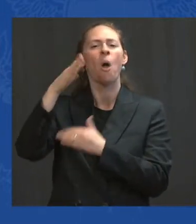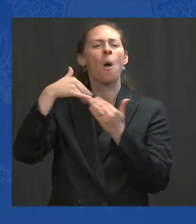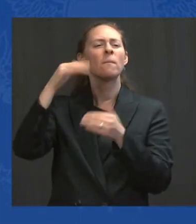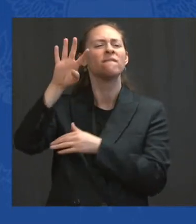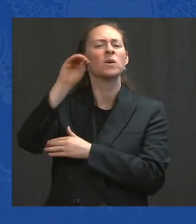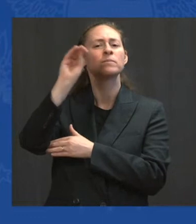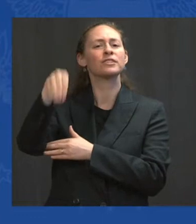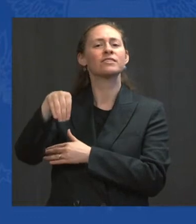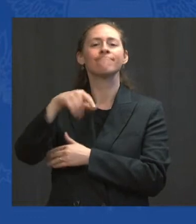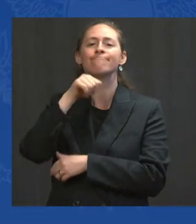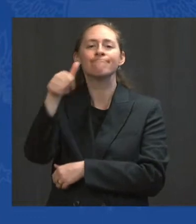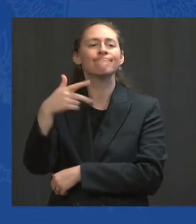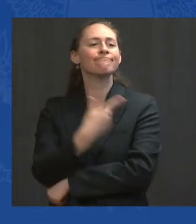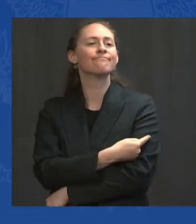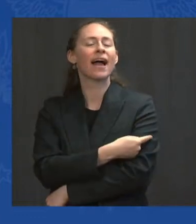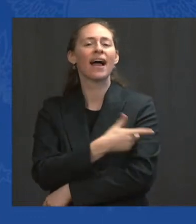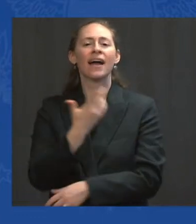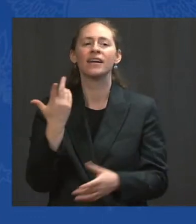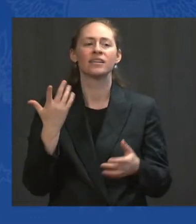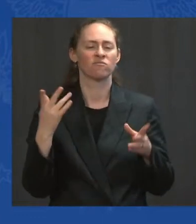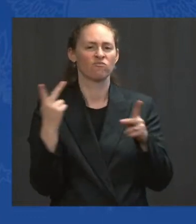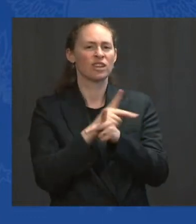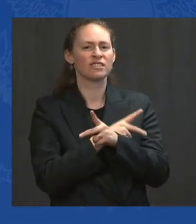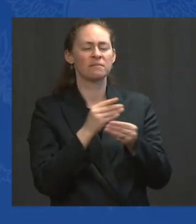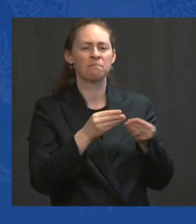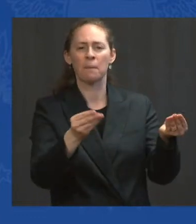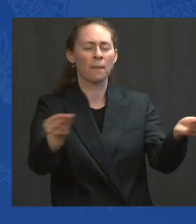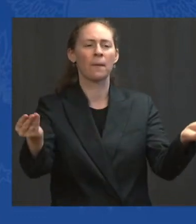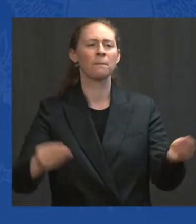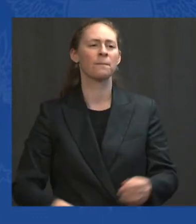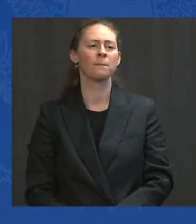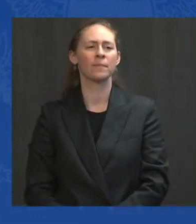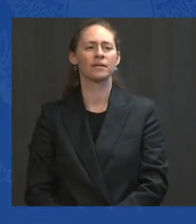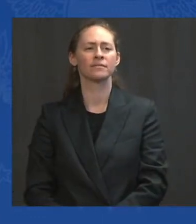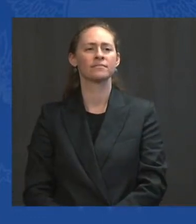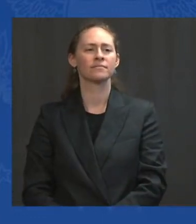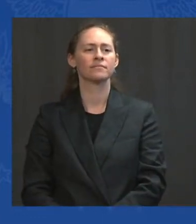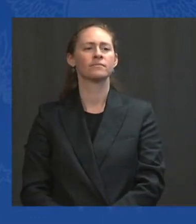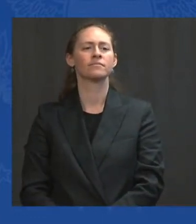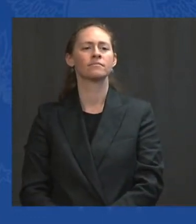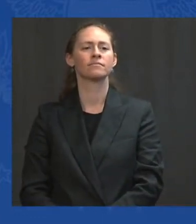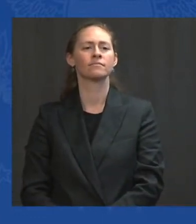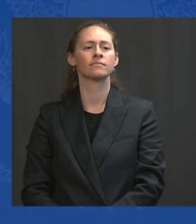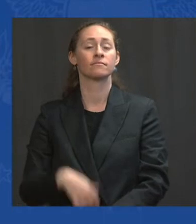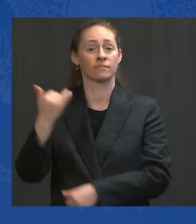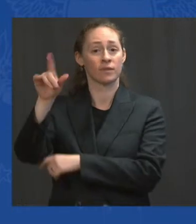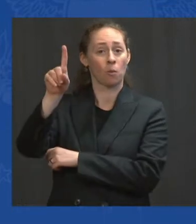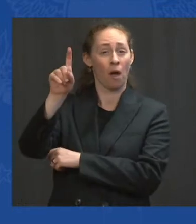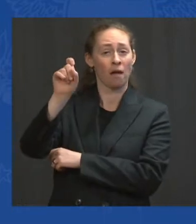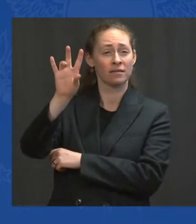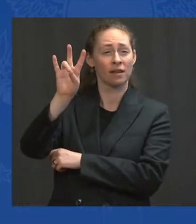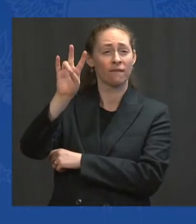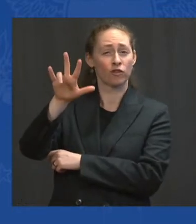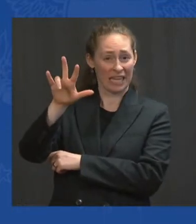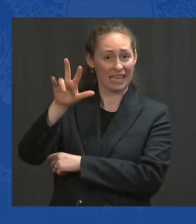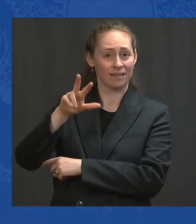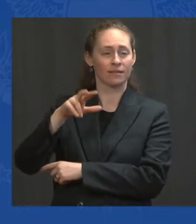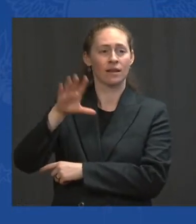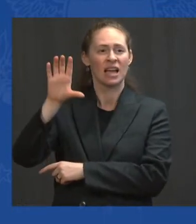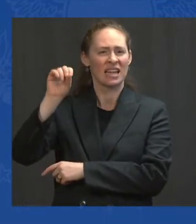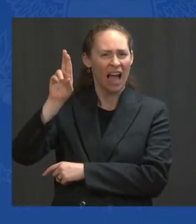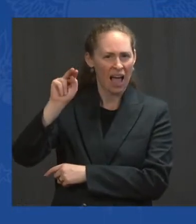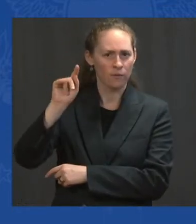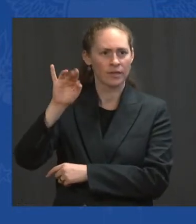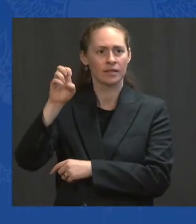people over the last several days. Of the 173 counties with the highest case rates, the vast